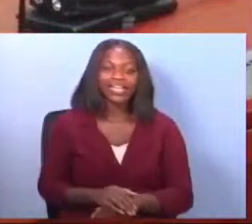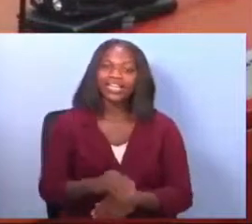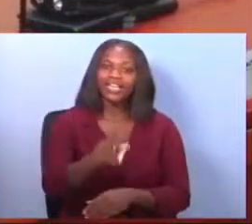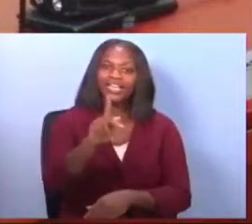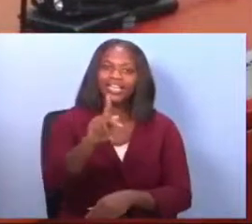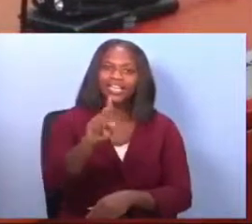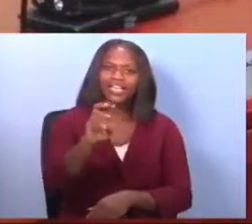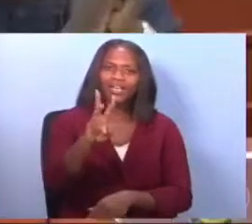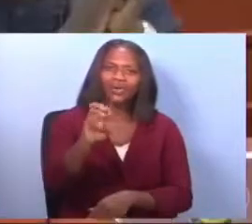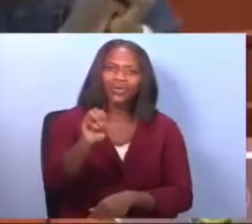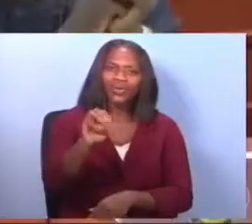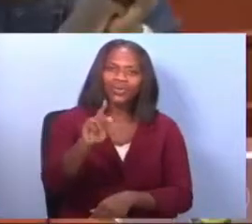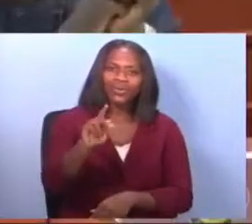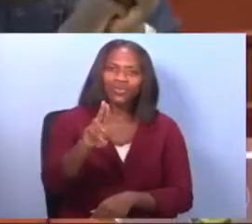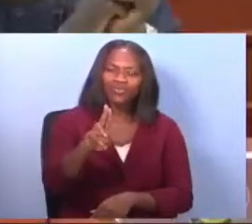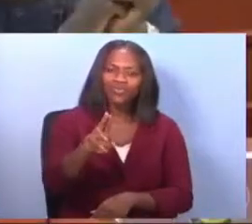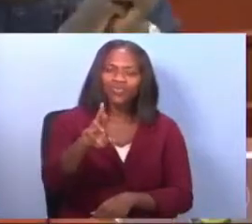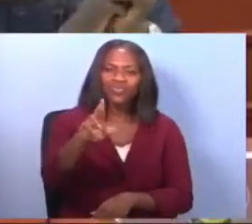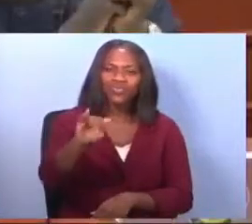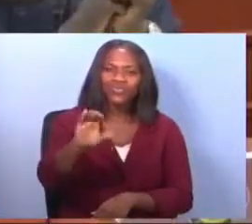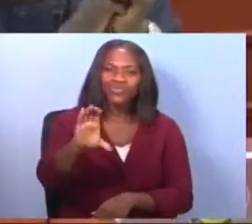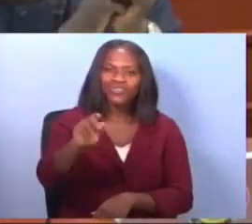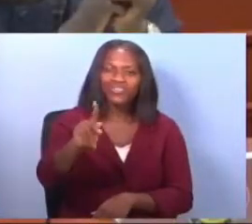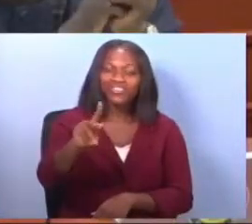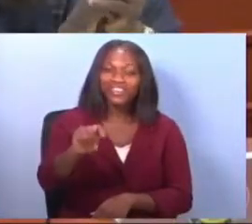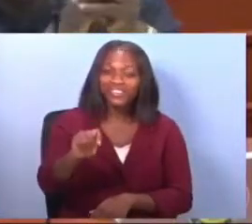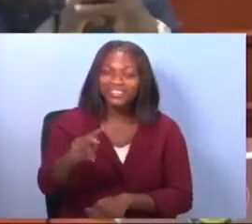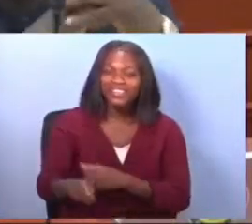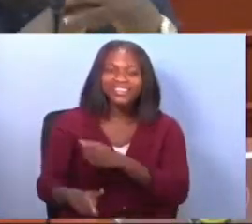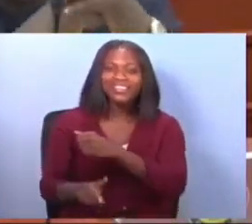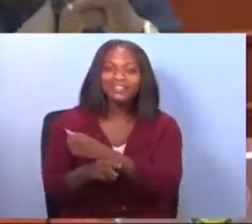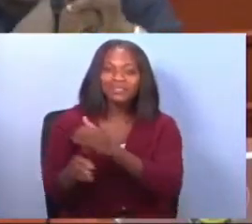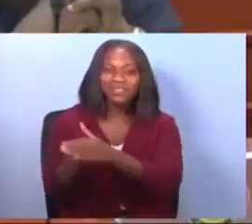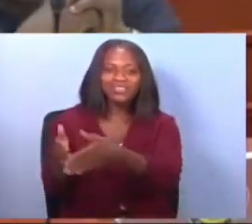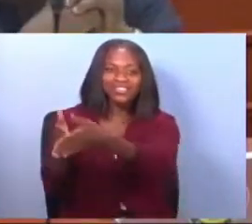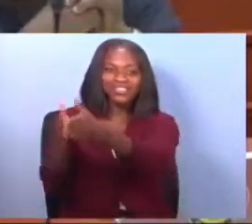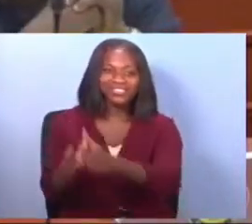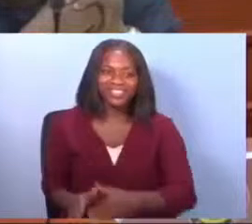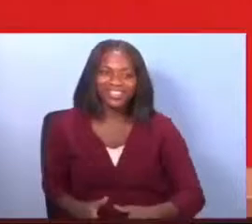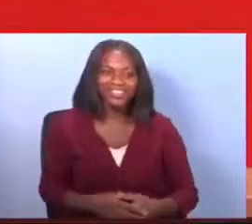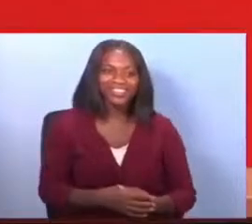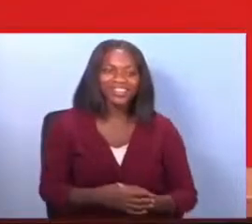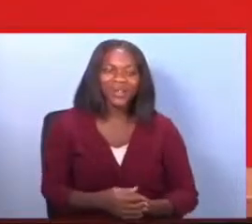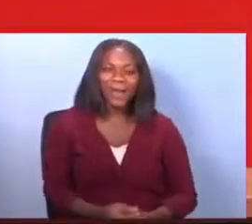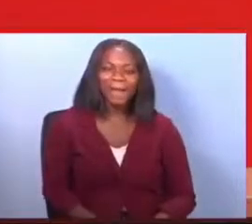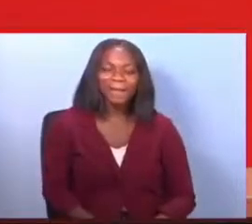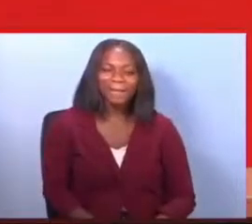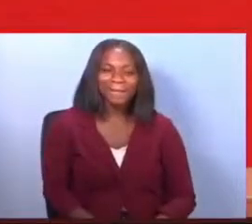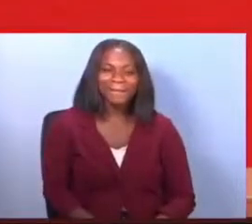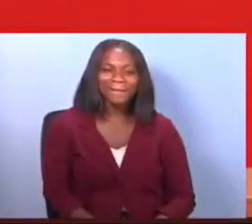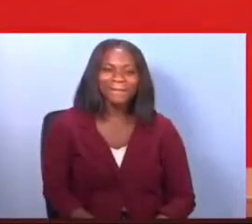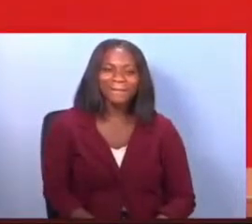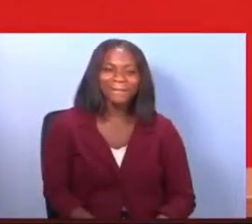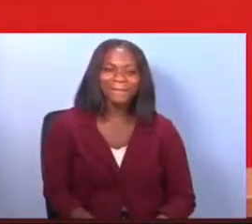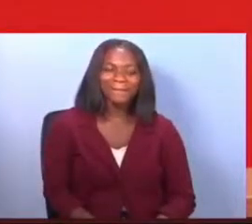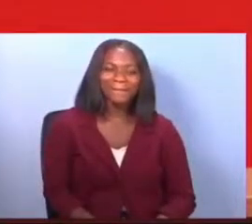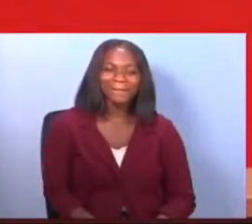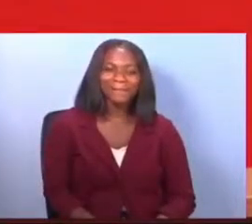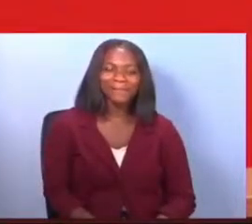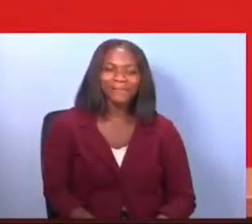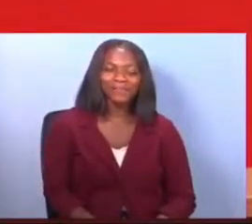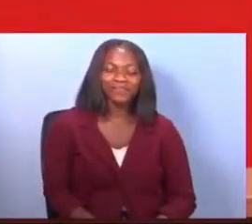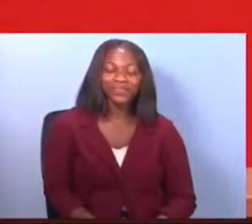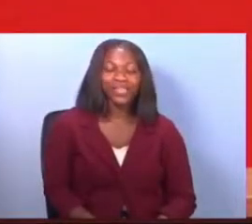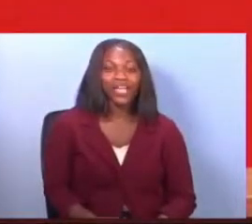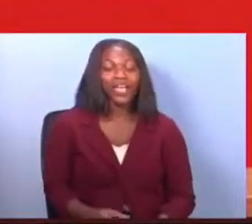Mr. Speaker, once again, majority of them will remain at the backbench. Honorable Minority Leader. Anyway, Mr. Speaker. The issue before the House